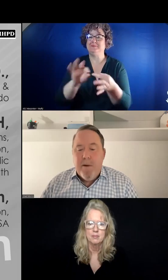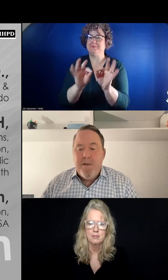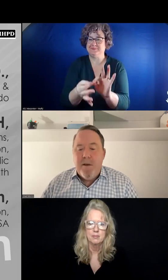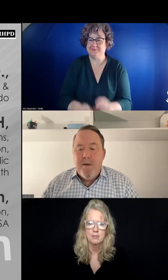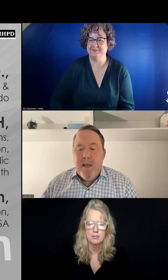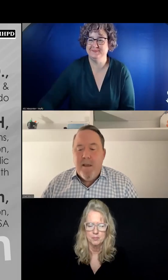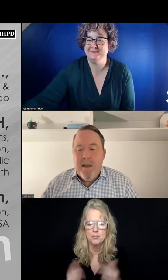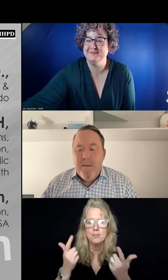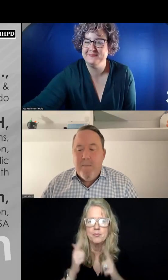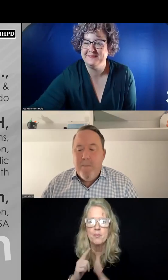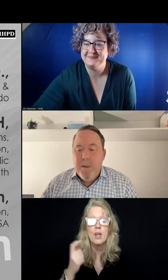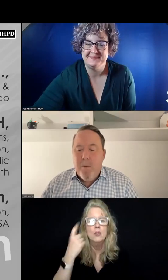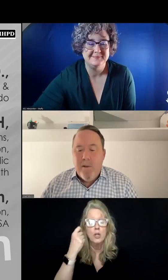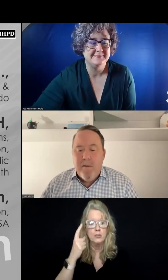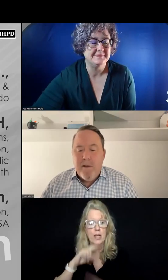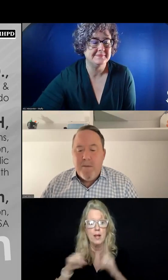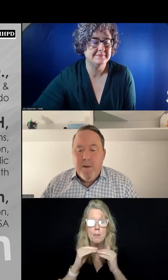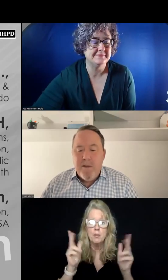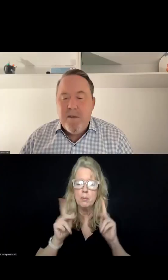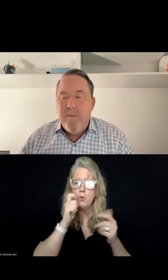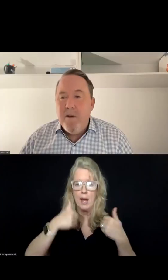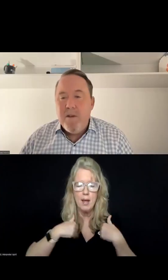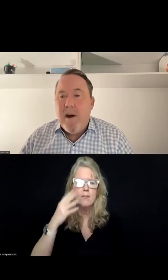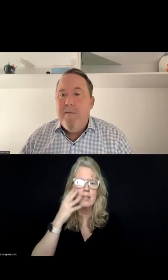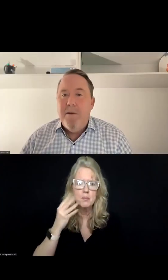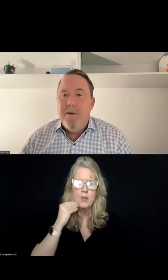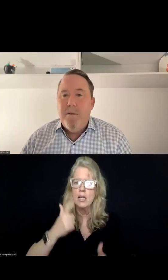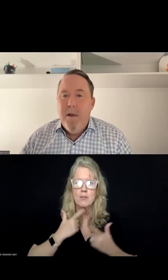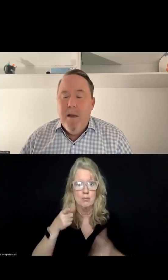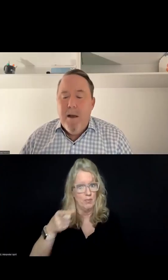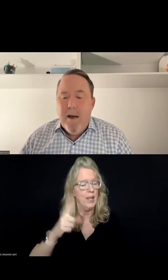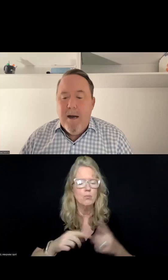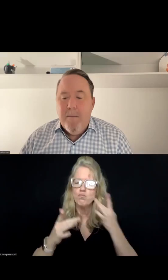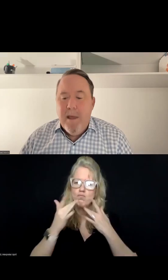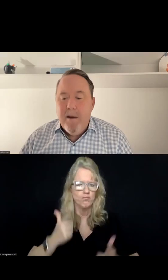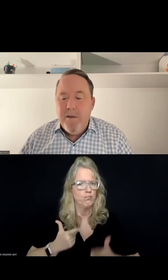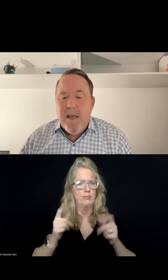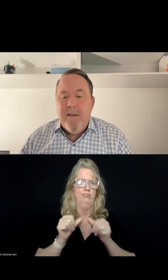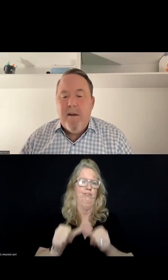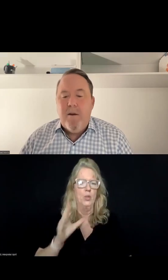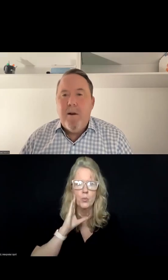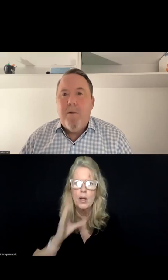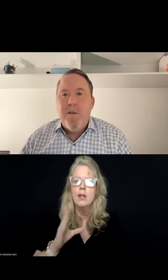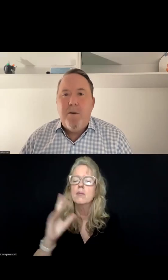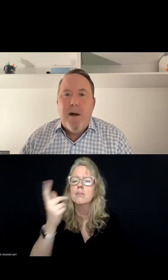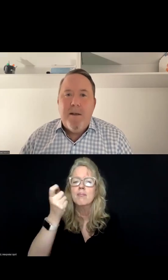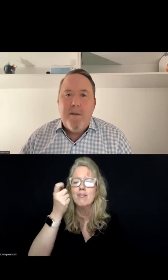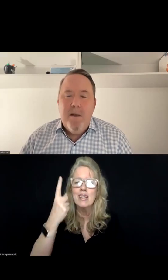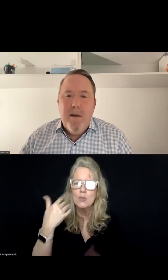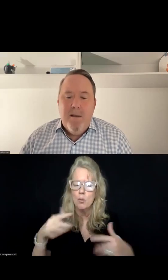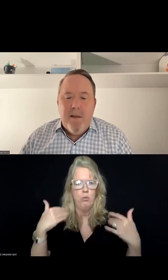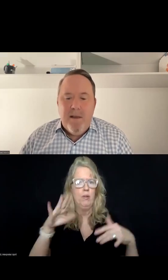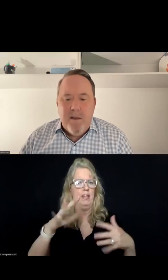importantly, peers understand that people with lived experience, they're survivors. They understand the incredible